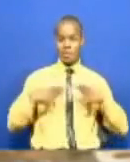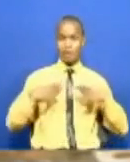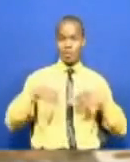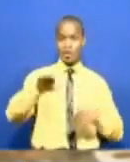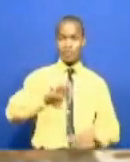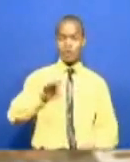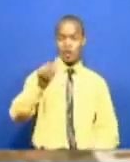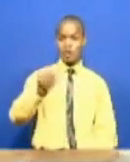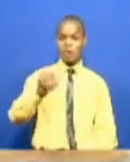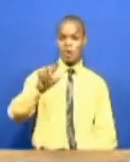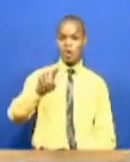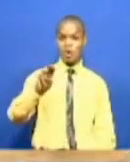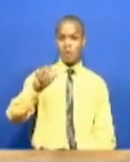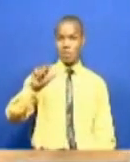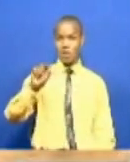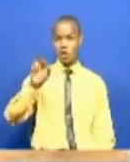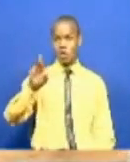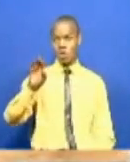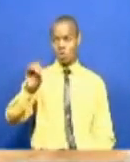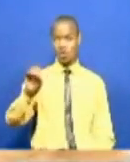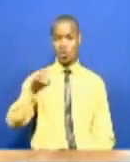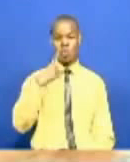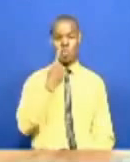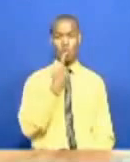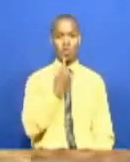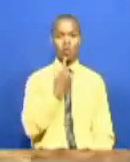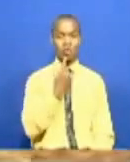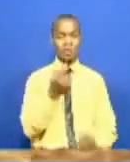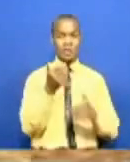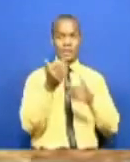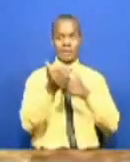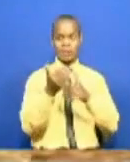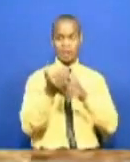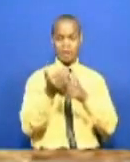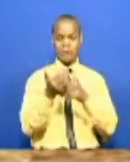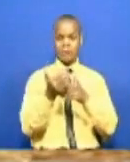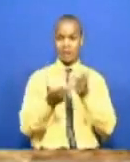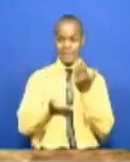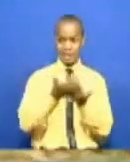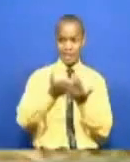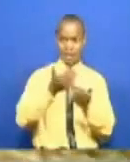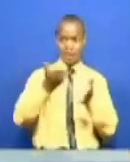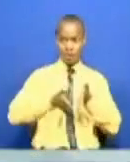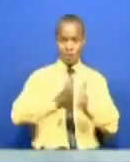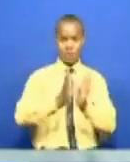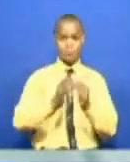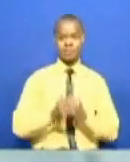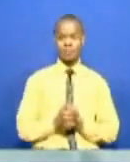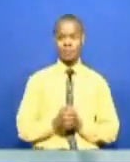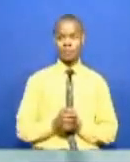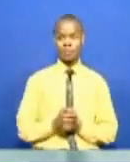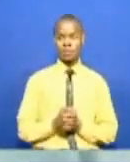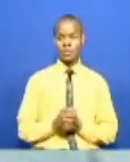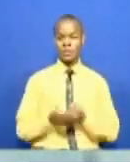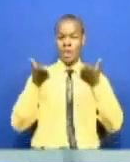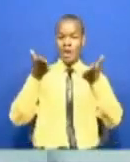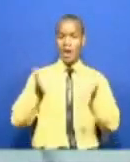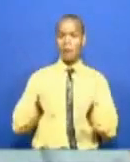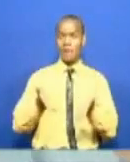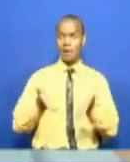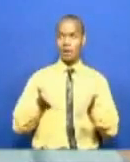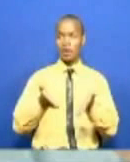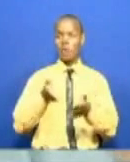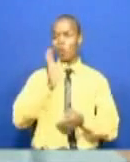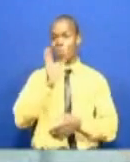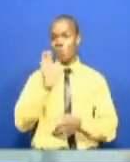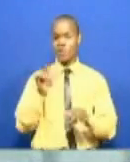Amagoro, Trans Nzoia County, who are lamenting the encroachment of a road reserved by a tycoon. Juu hapa sasa kwa mlango hakuna, maji